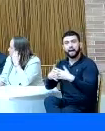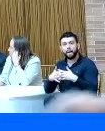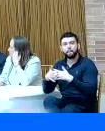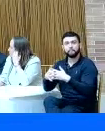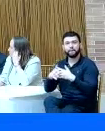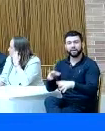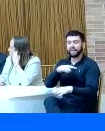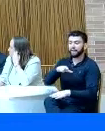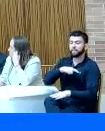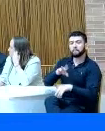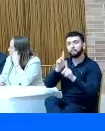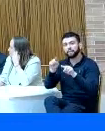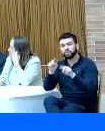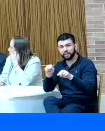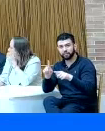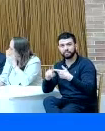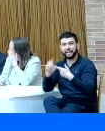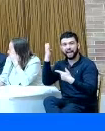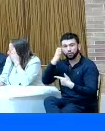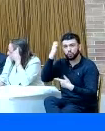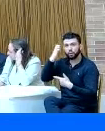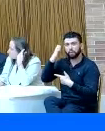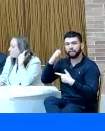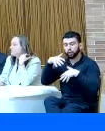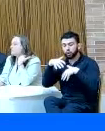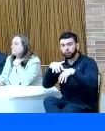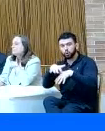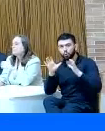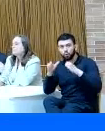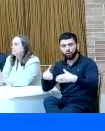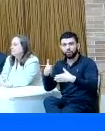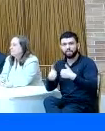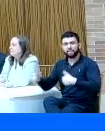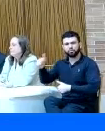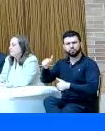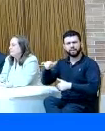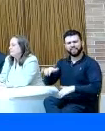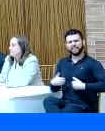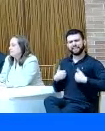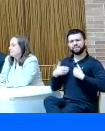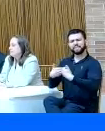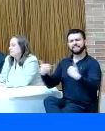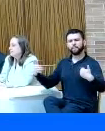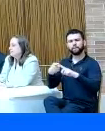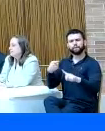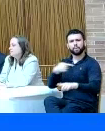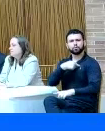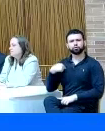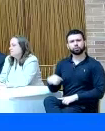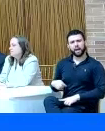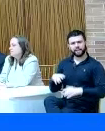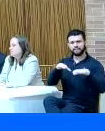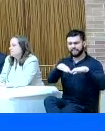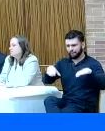Colonial officials live separately from chin neighborhoods on this basis he concluded that where